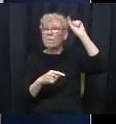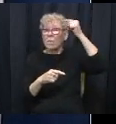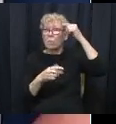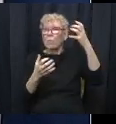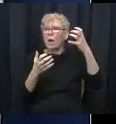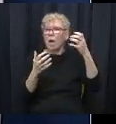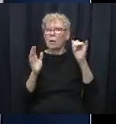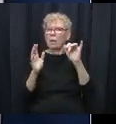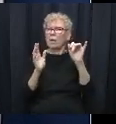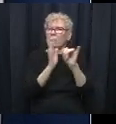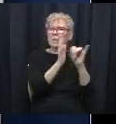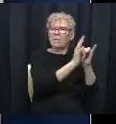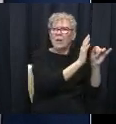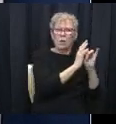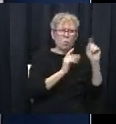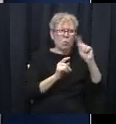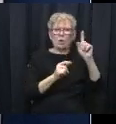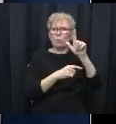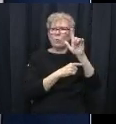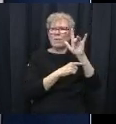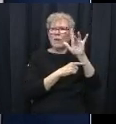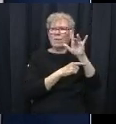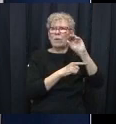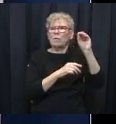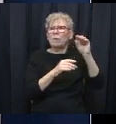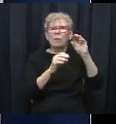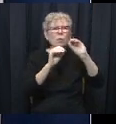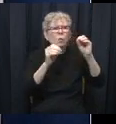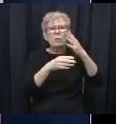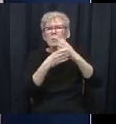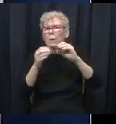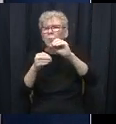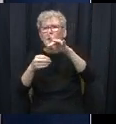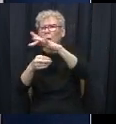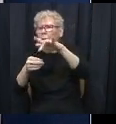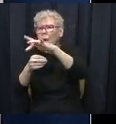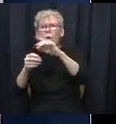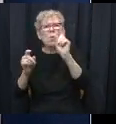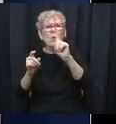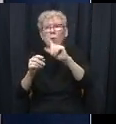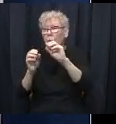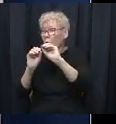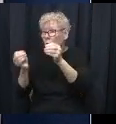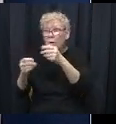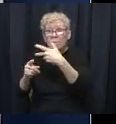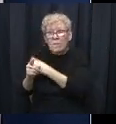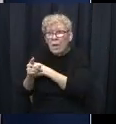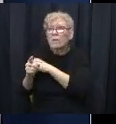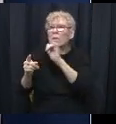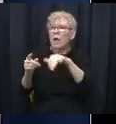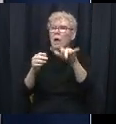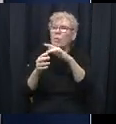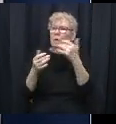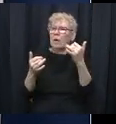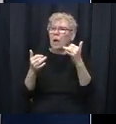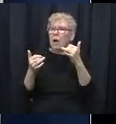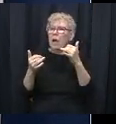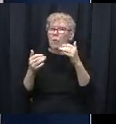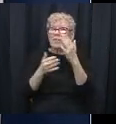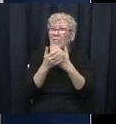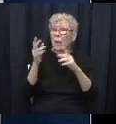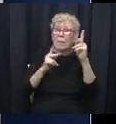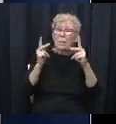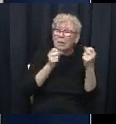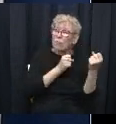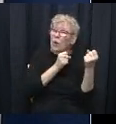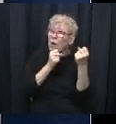for the fact that people might have to drive an hour or two to get to the nearest hospital. Did you have a follow-up? Yeah, yes, sir. I just wrote one other thing